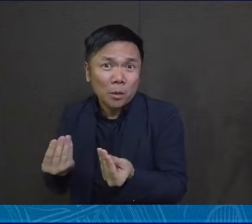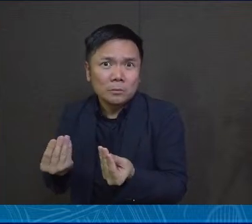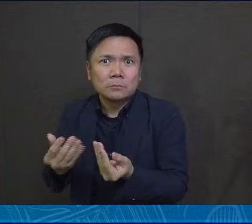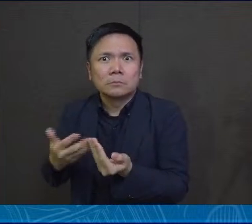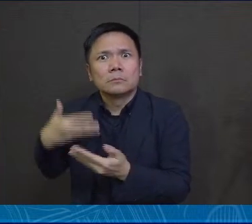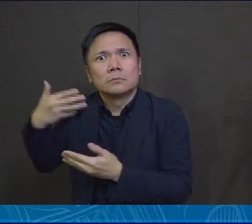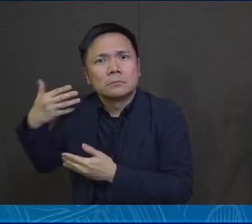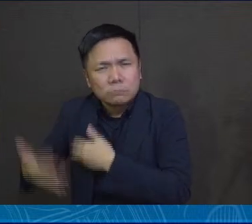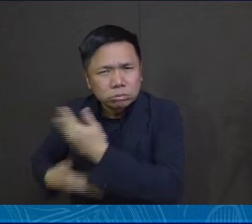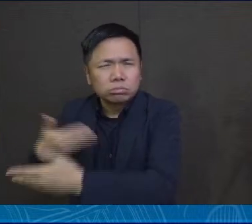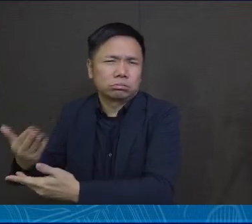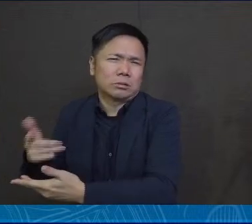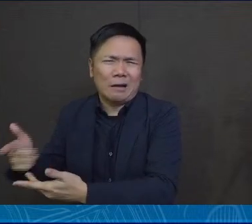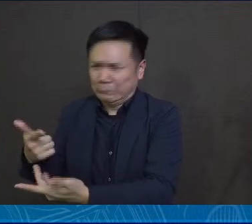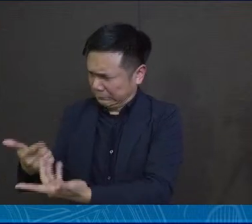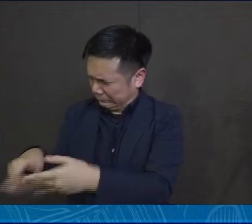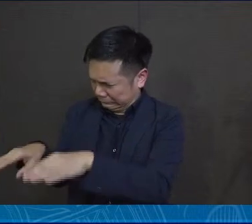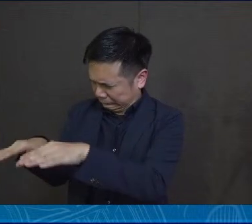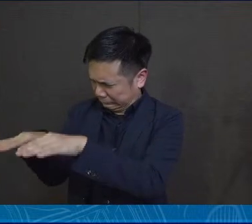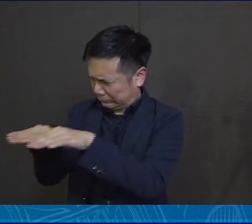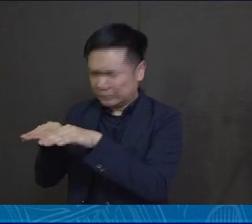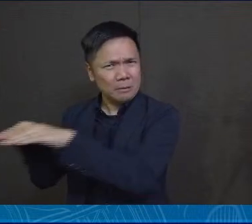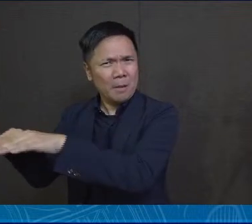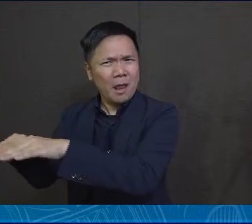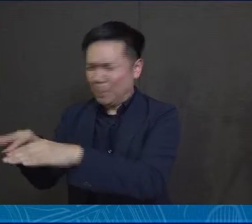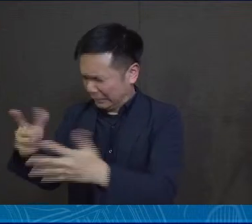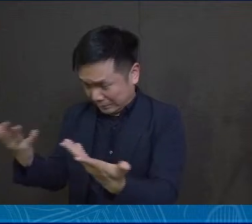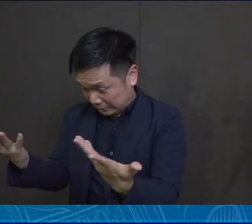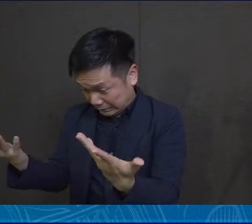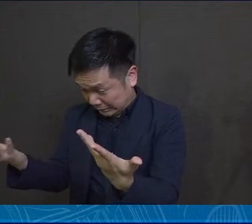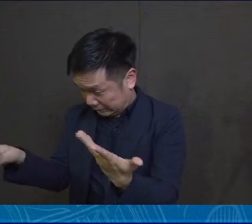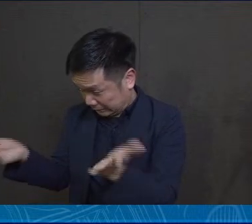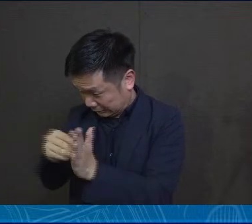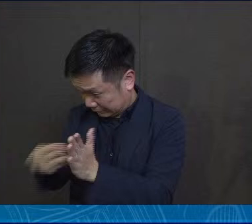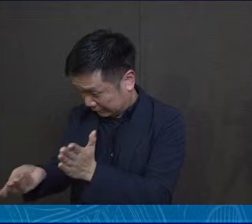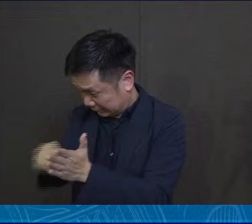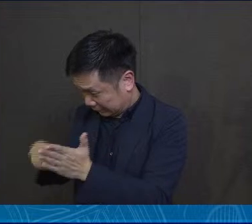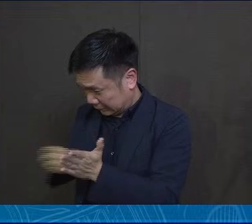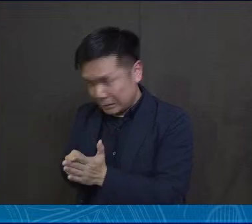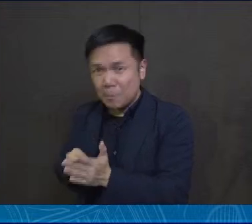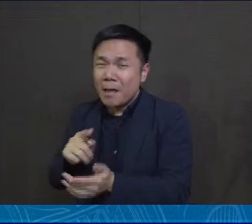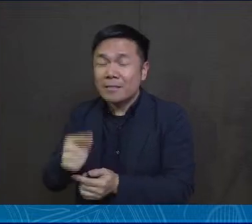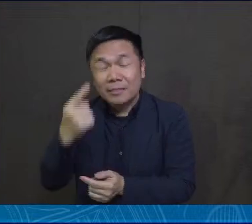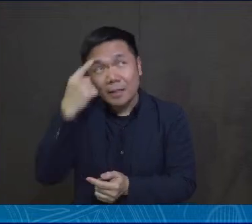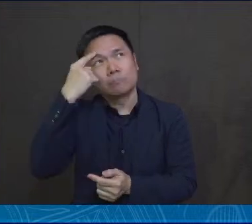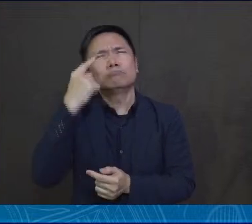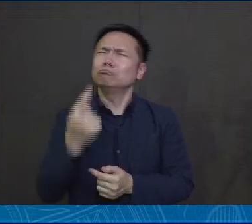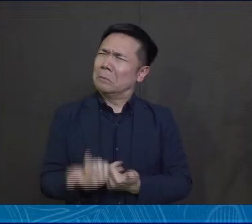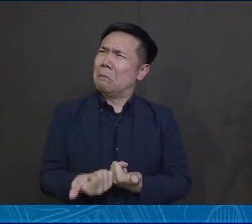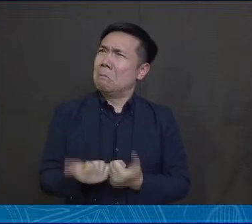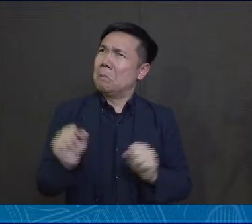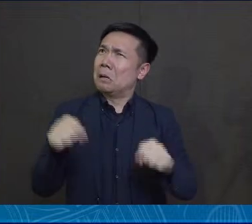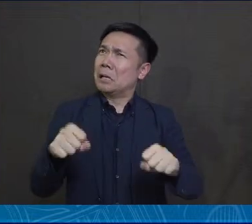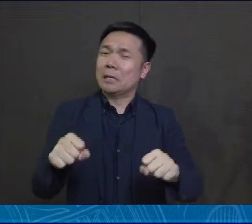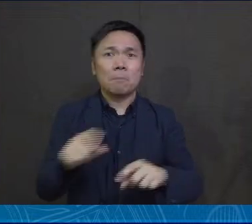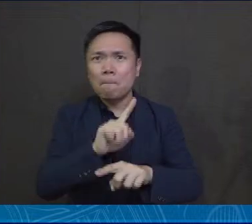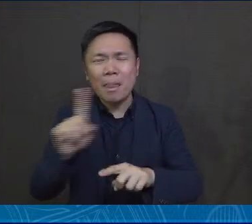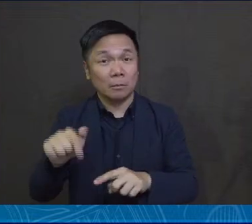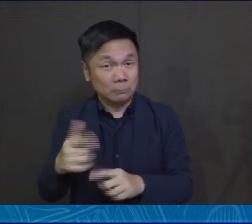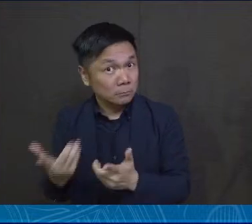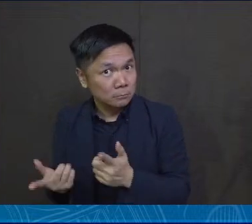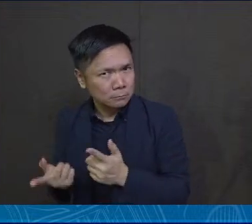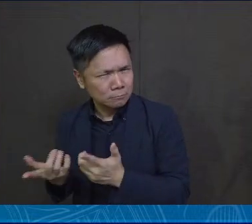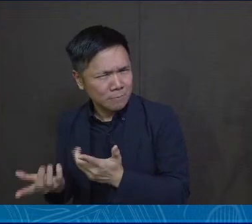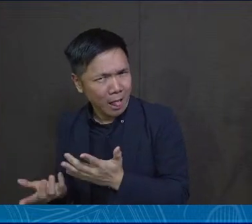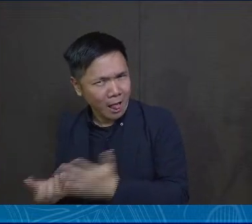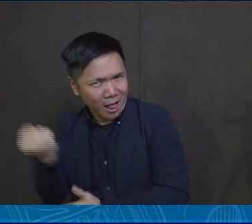filtering in their data into a unified framework. If it's too simplistic, then it may not be something that is readily or really achieving what it needs to